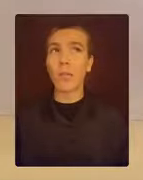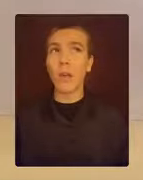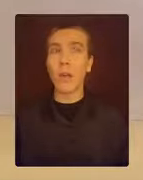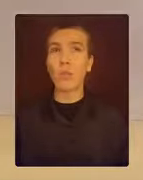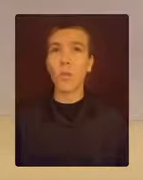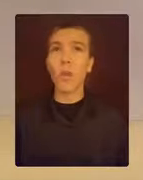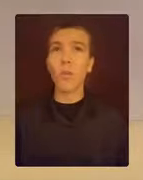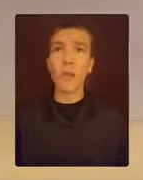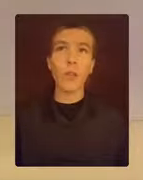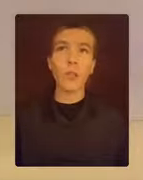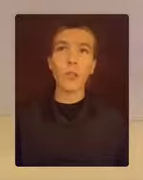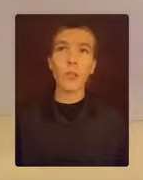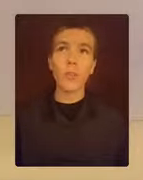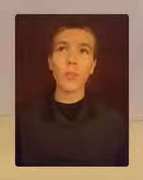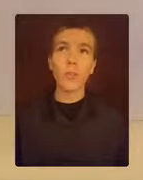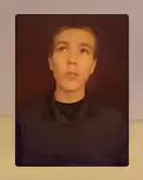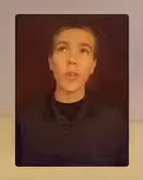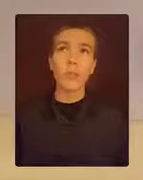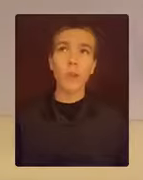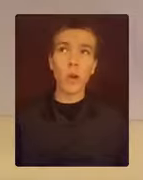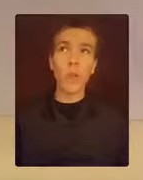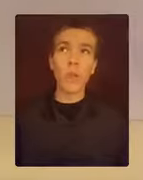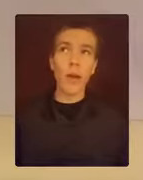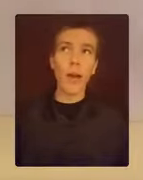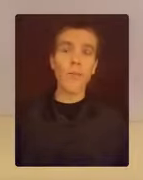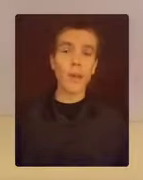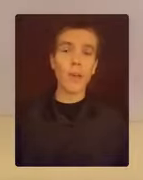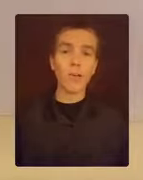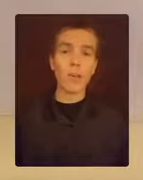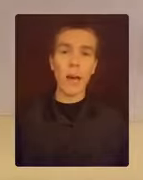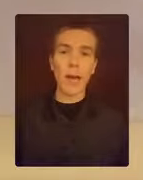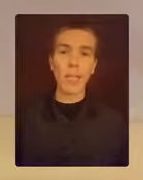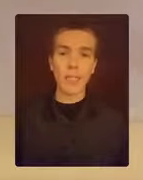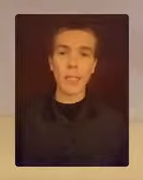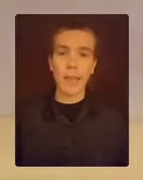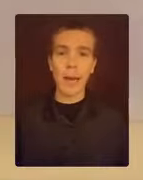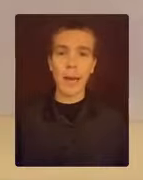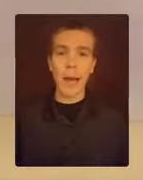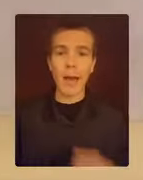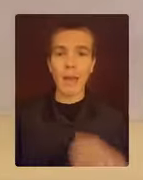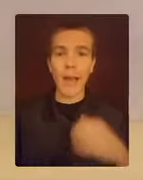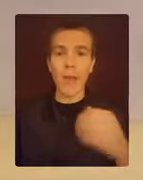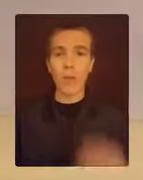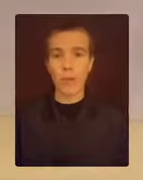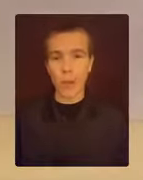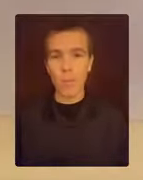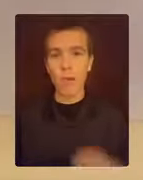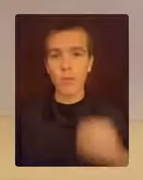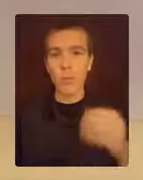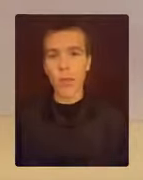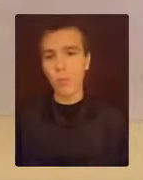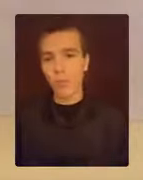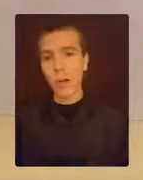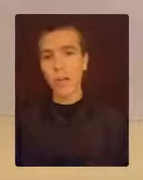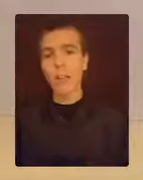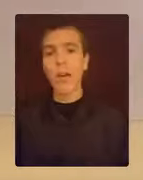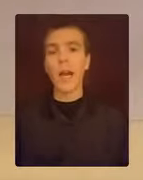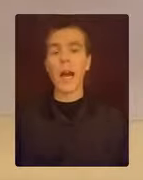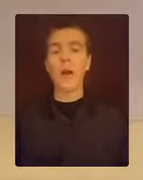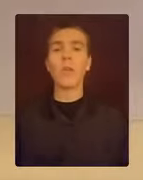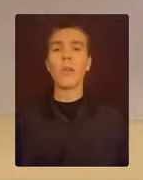it was around 12 years. Yeah, it's 12 and a half years I did that. I had that dream multiple times a